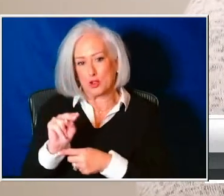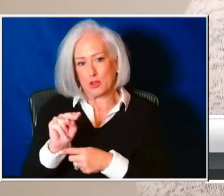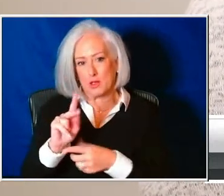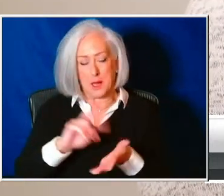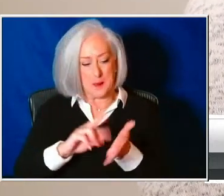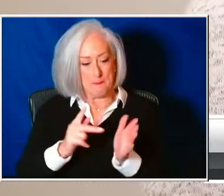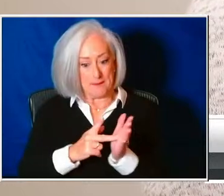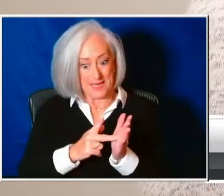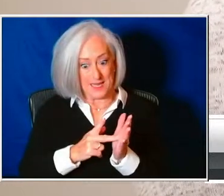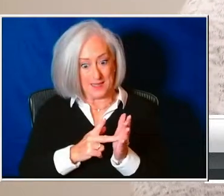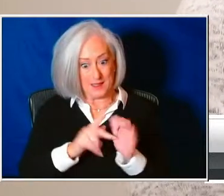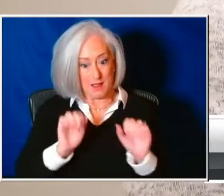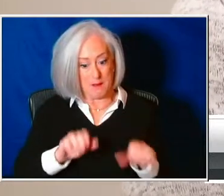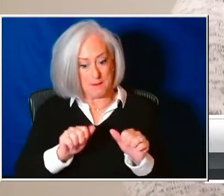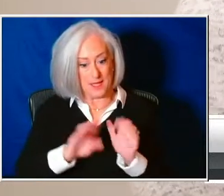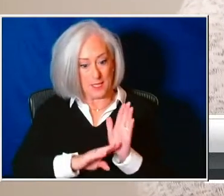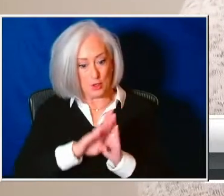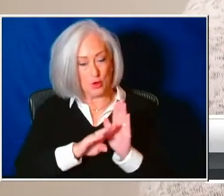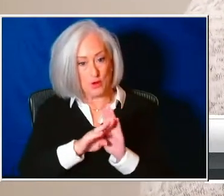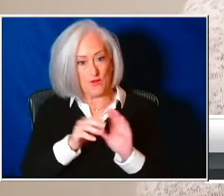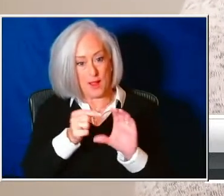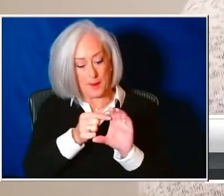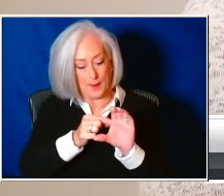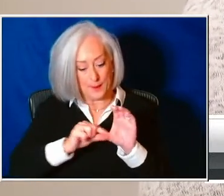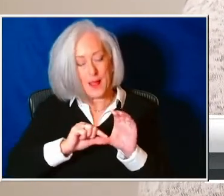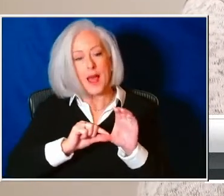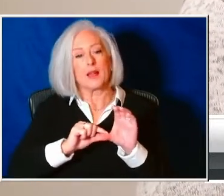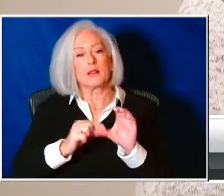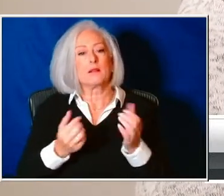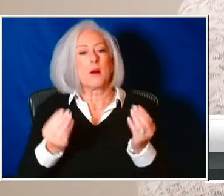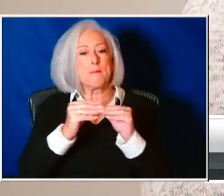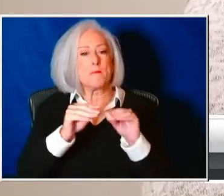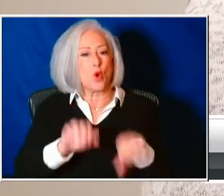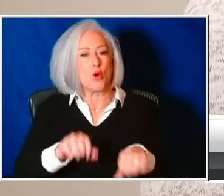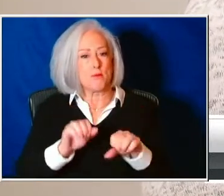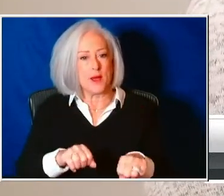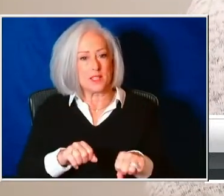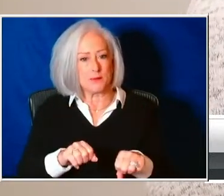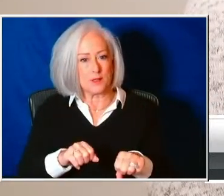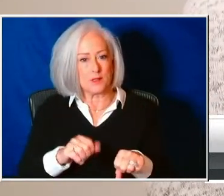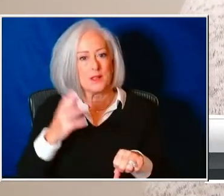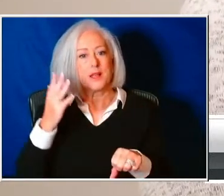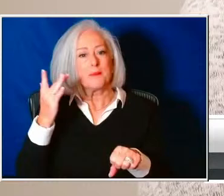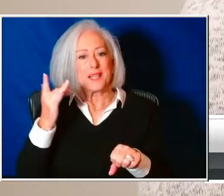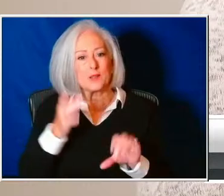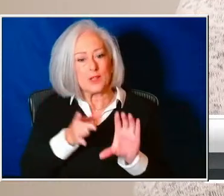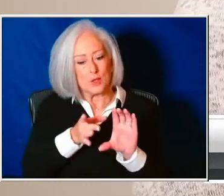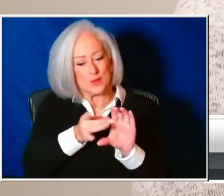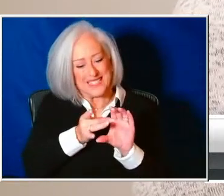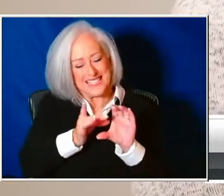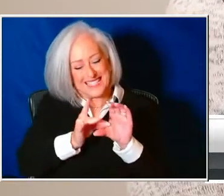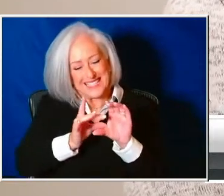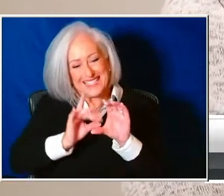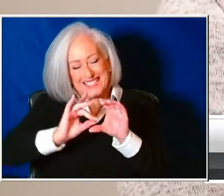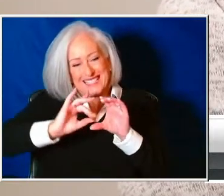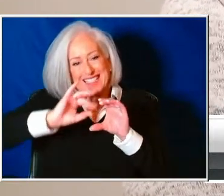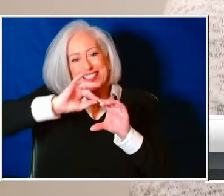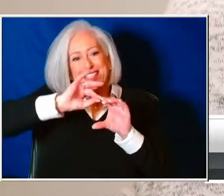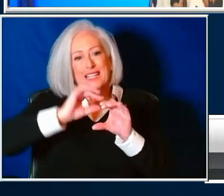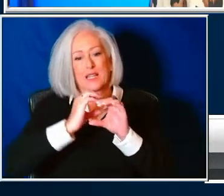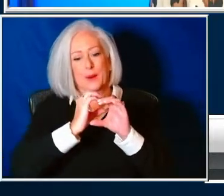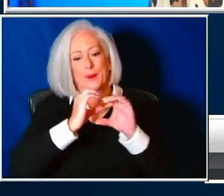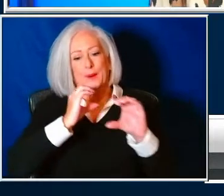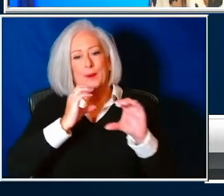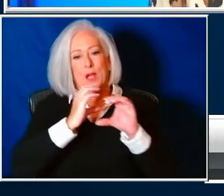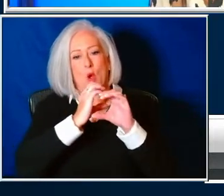plaque more susceptible because we're creating that environment where it's going to want to stick into those coronary arteries. Jill, you